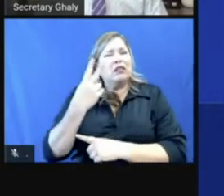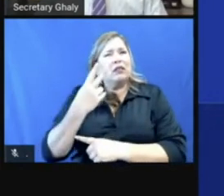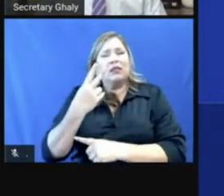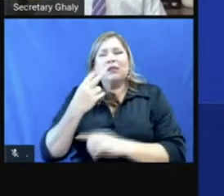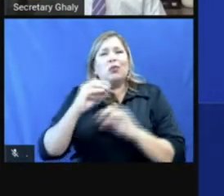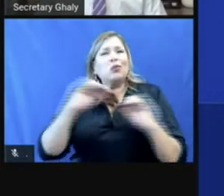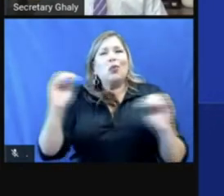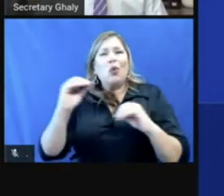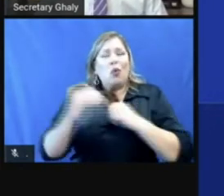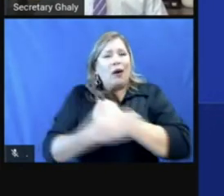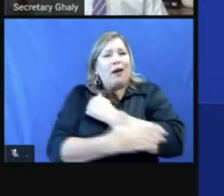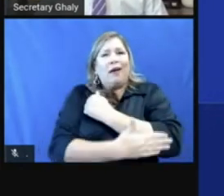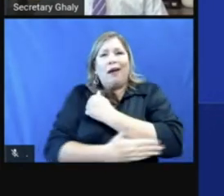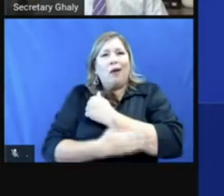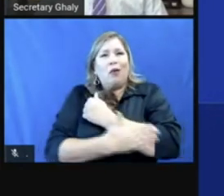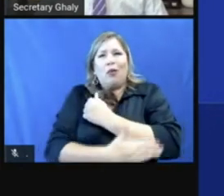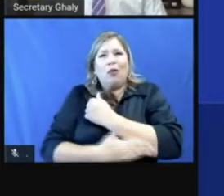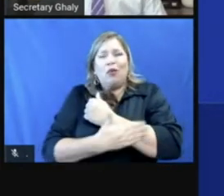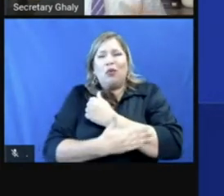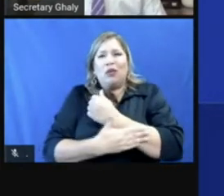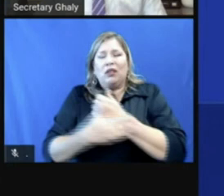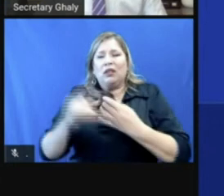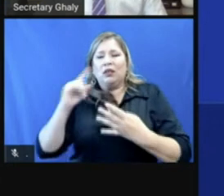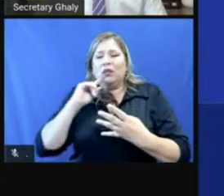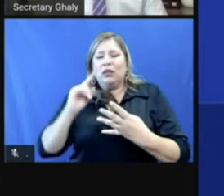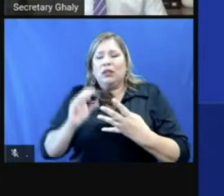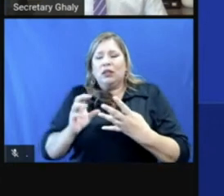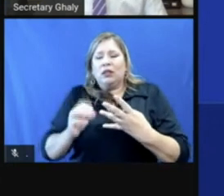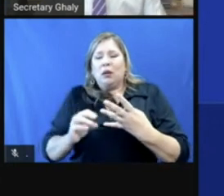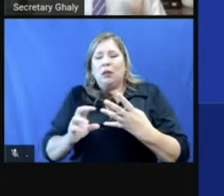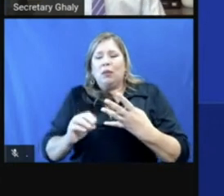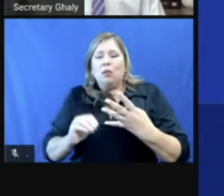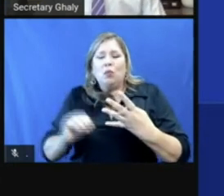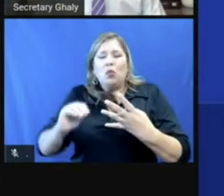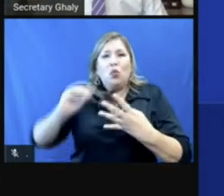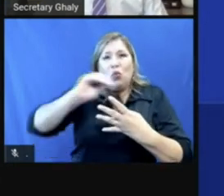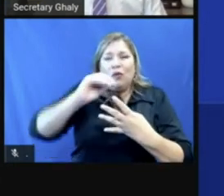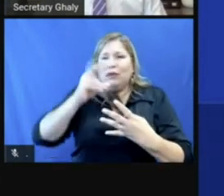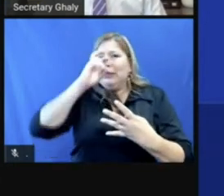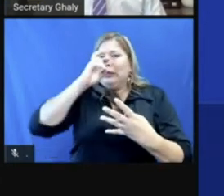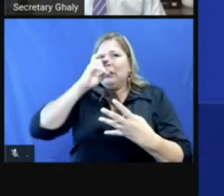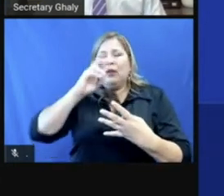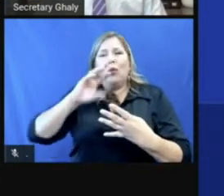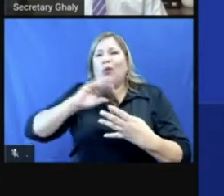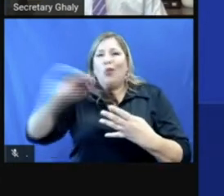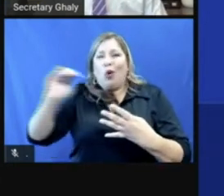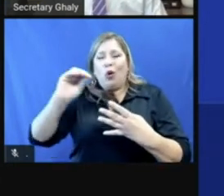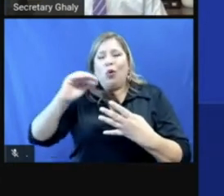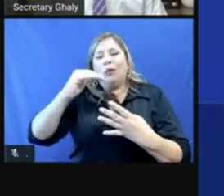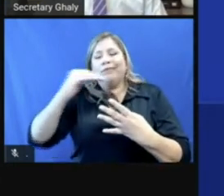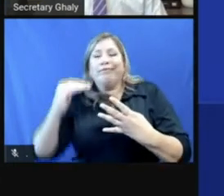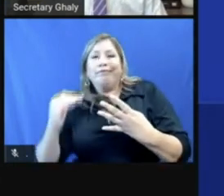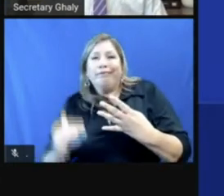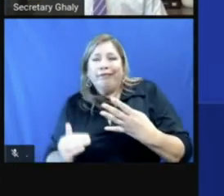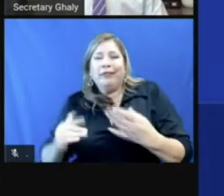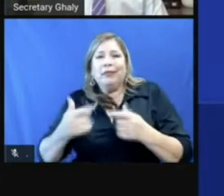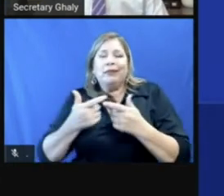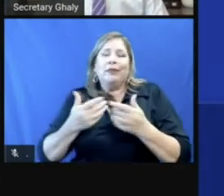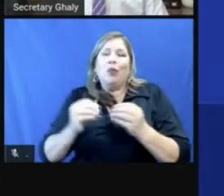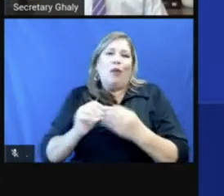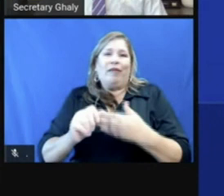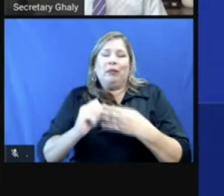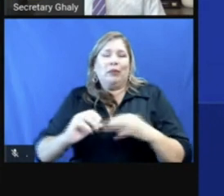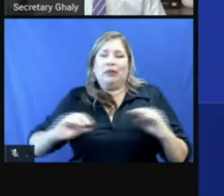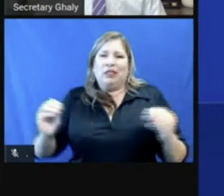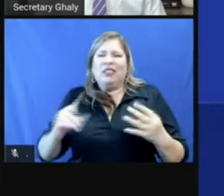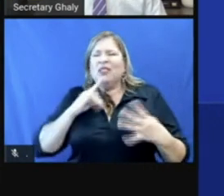no county across California has moved to a more restrictive tier, and certainly no one has moved to a less restrictive tier.